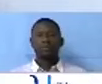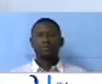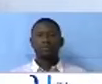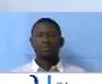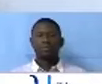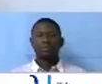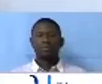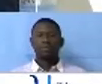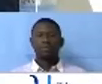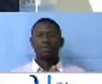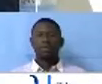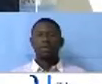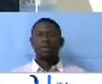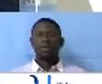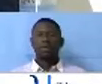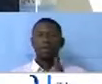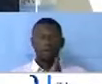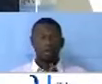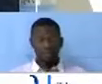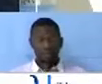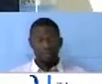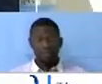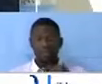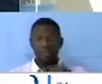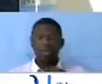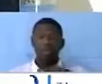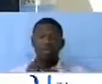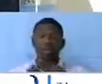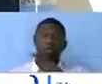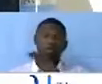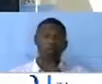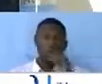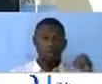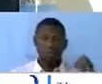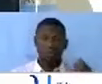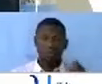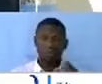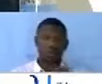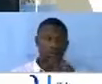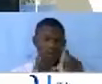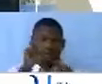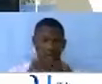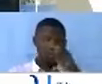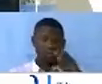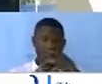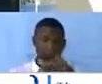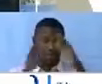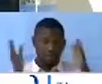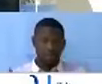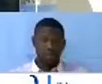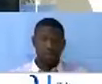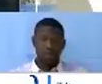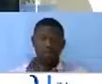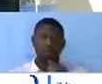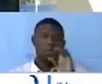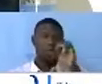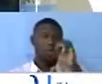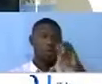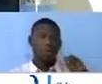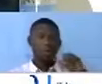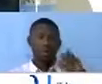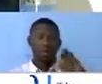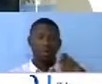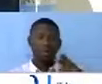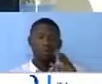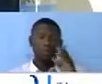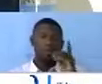In fact, the 2000 panel for Omar Dabo and Ibrahim Baro, you actually led